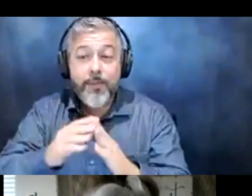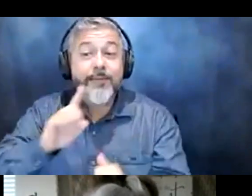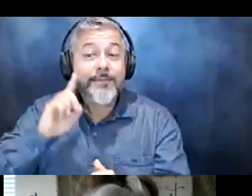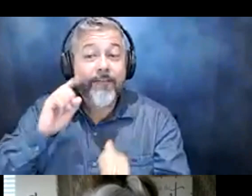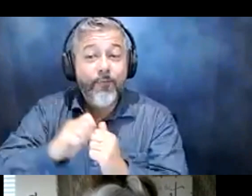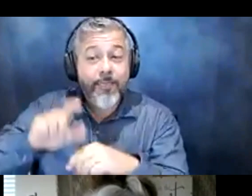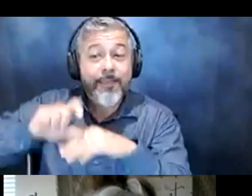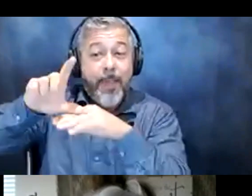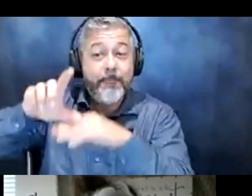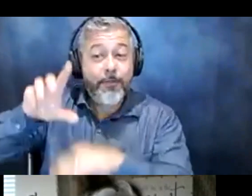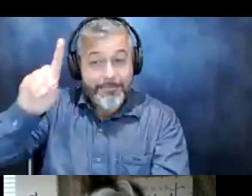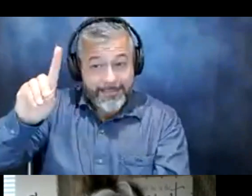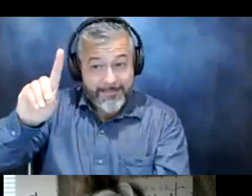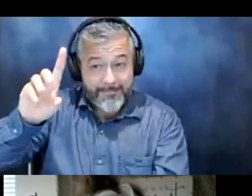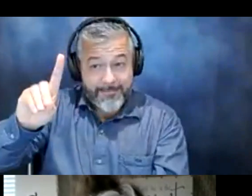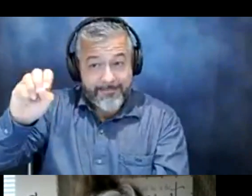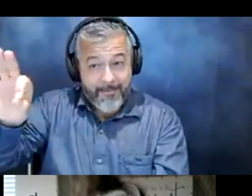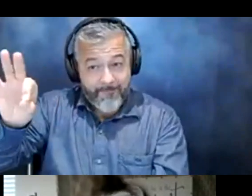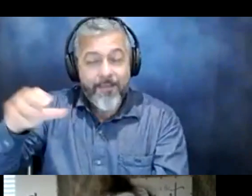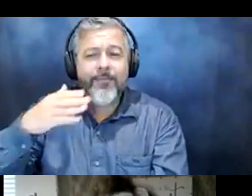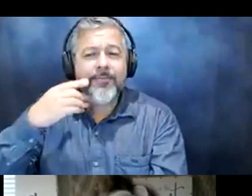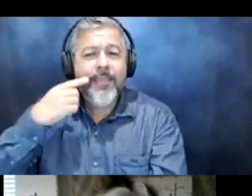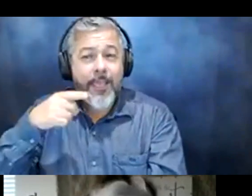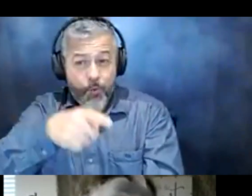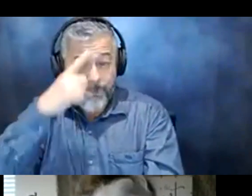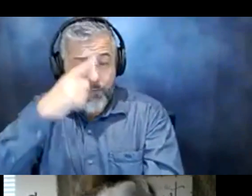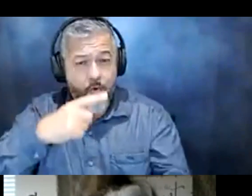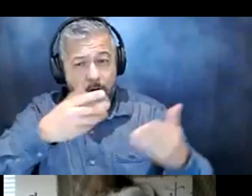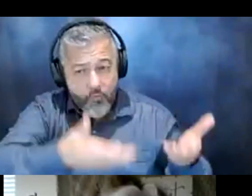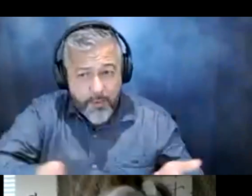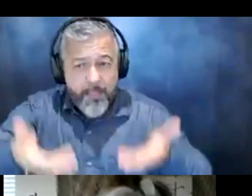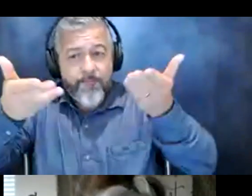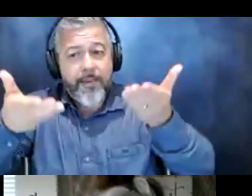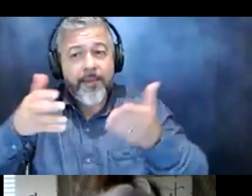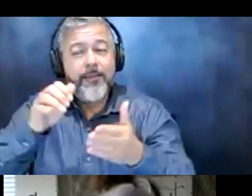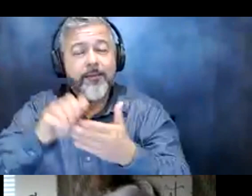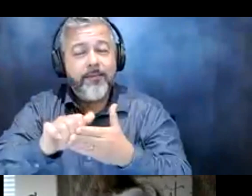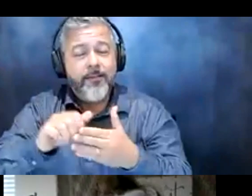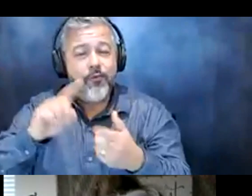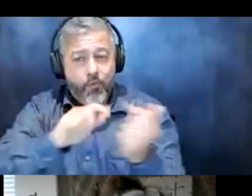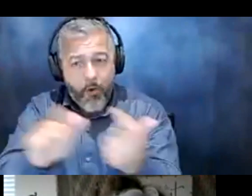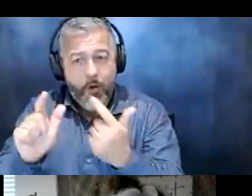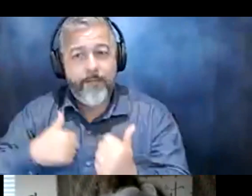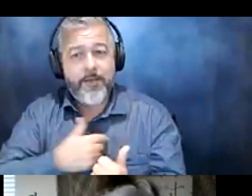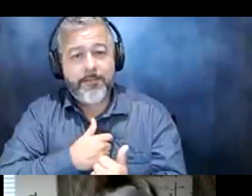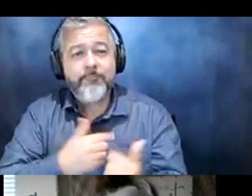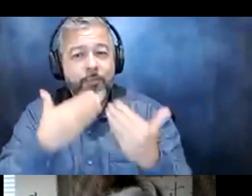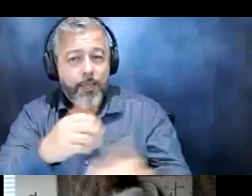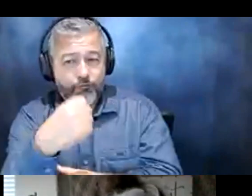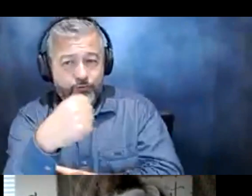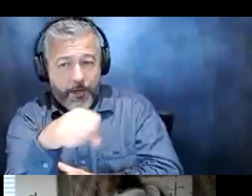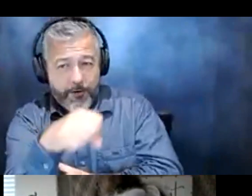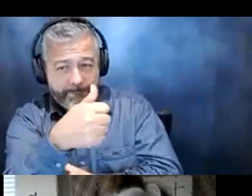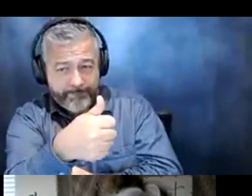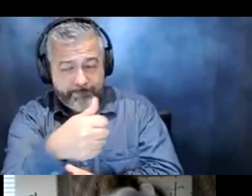for elevating all of that. We have much learning to do in that area. So hi, everybody. I loved